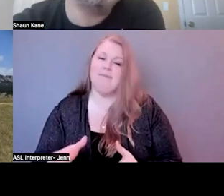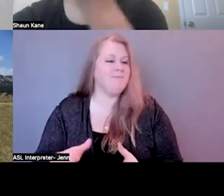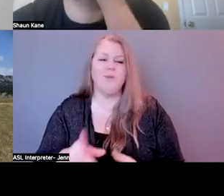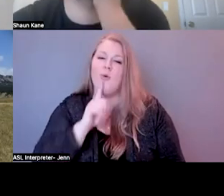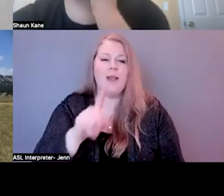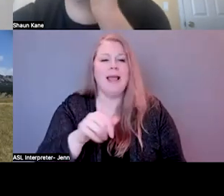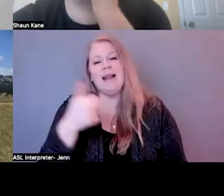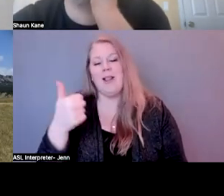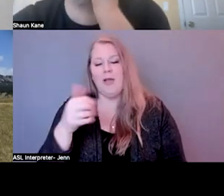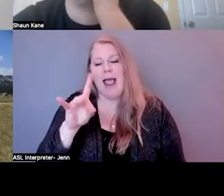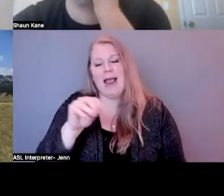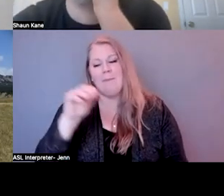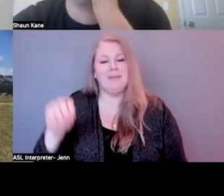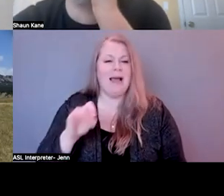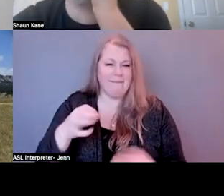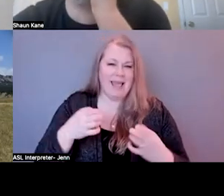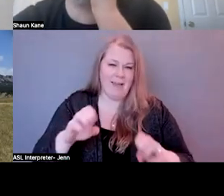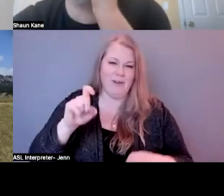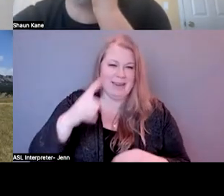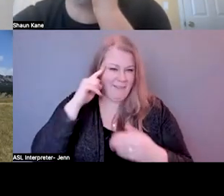80% of the effort needed for that.